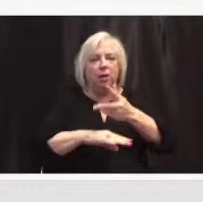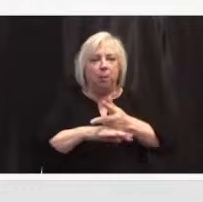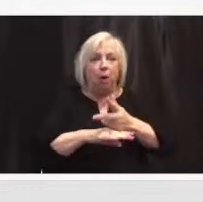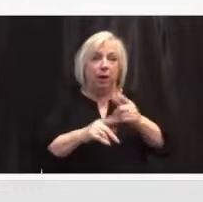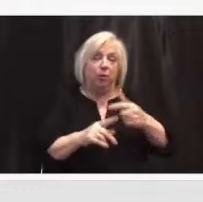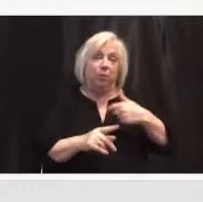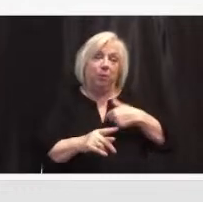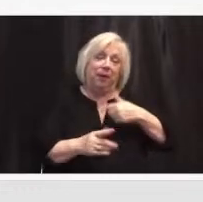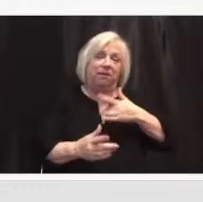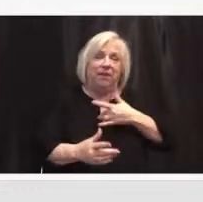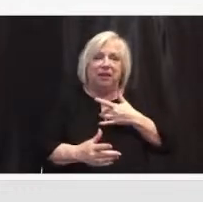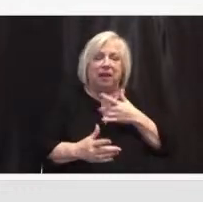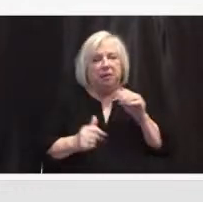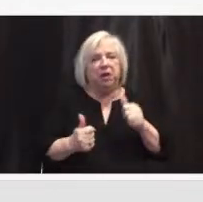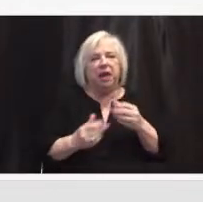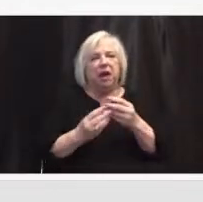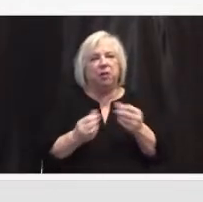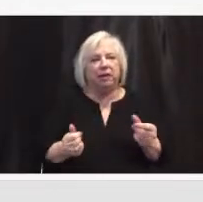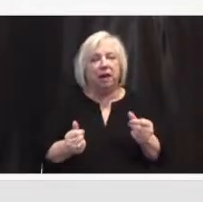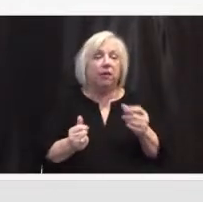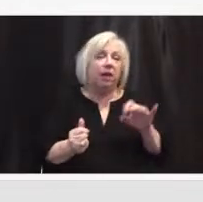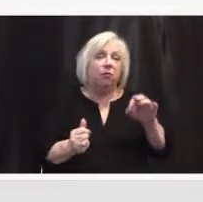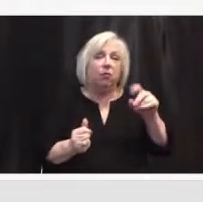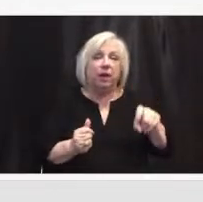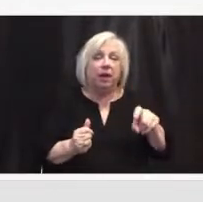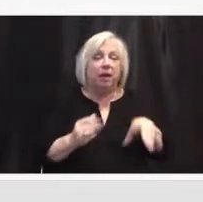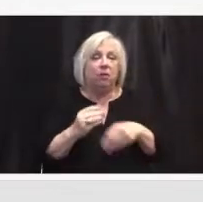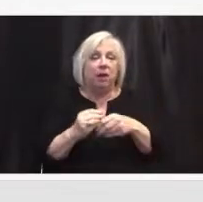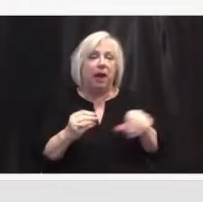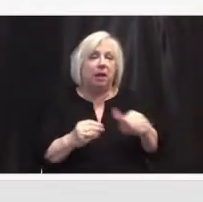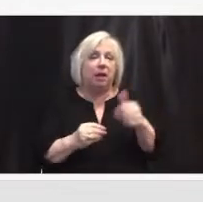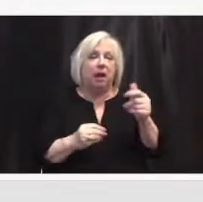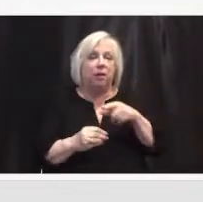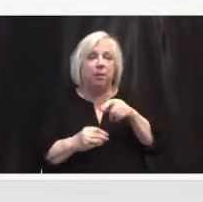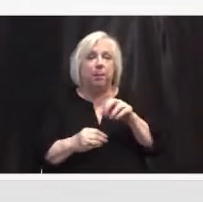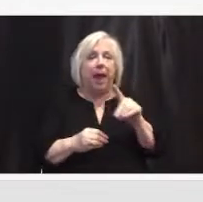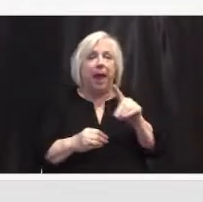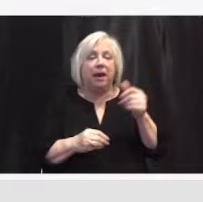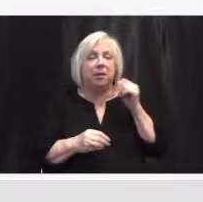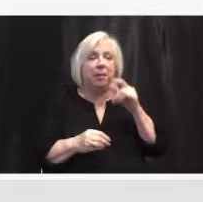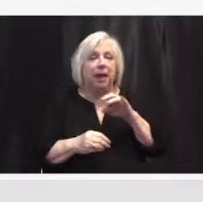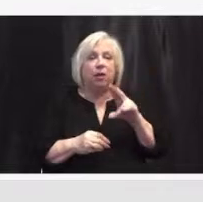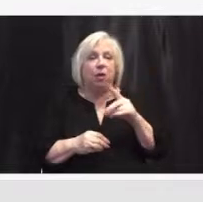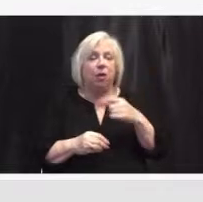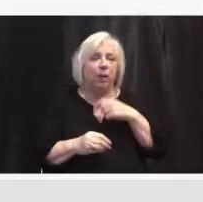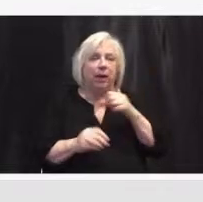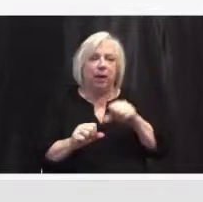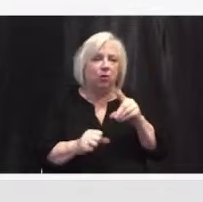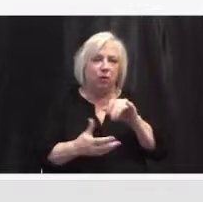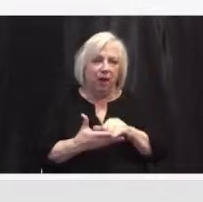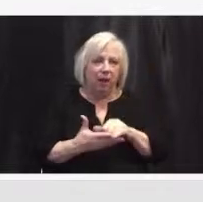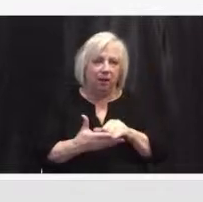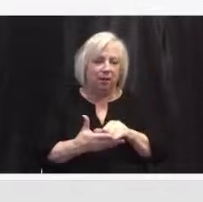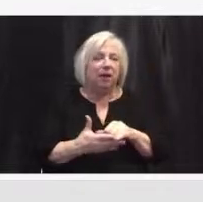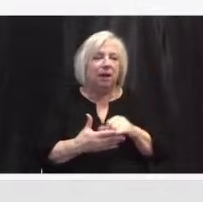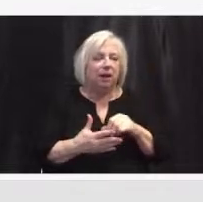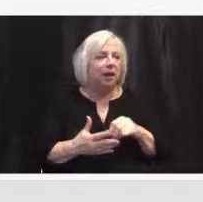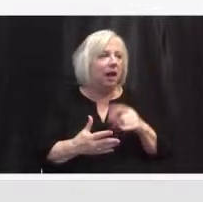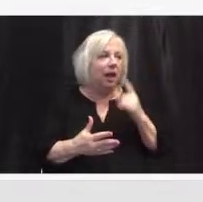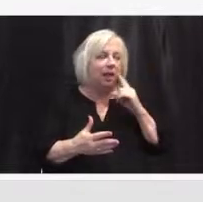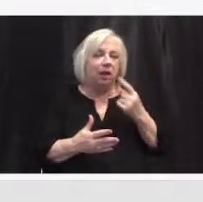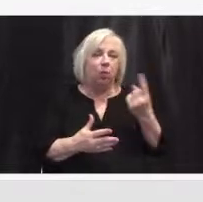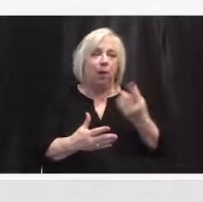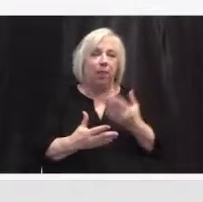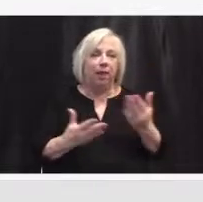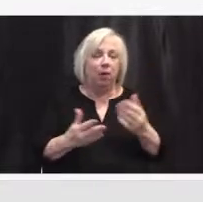be resolved. If we need to, we'll pour another pad in the backyard where there is, and that has alley access, more room. I think one thing